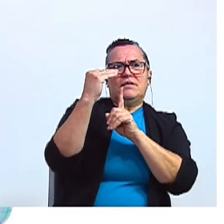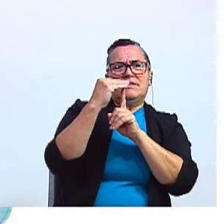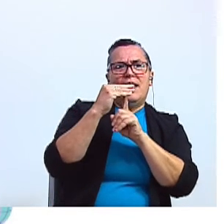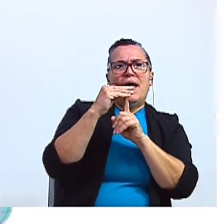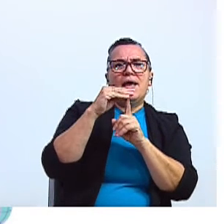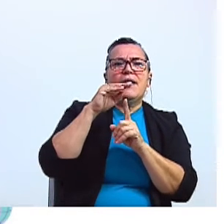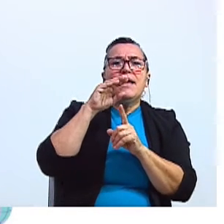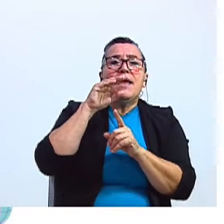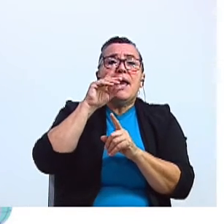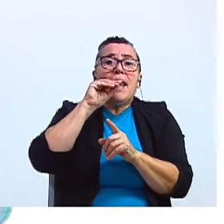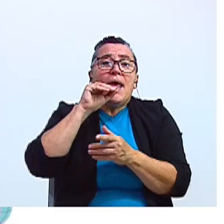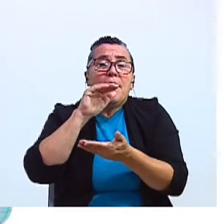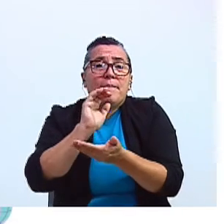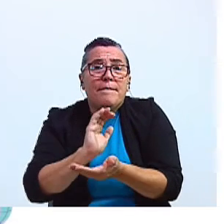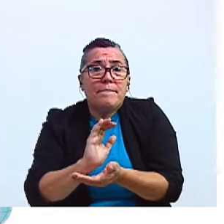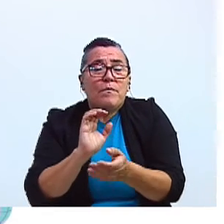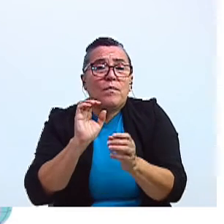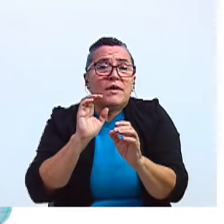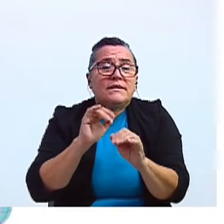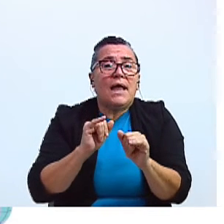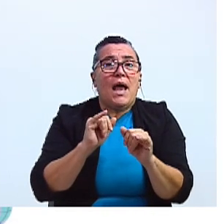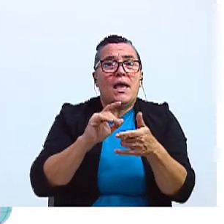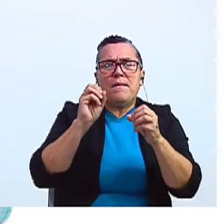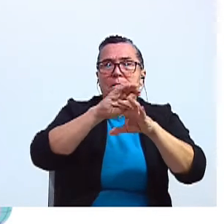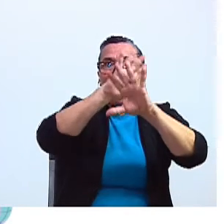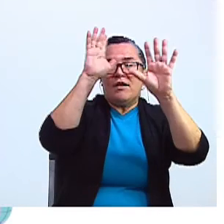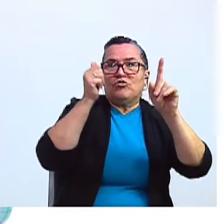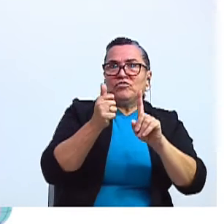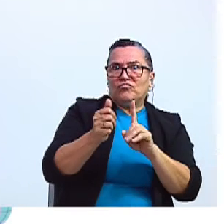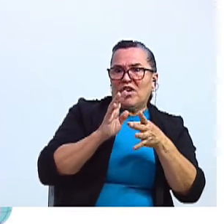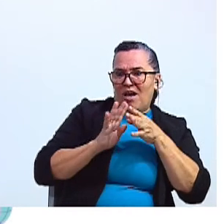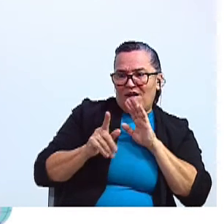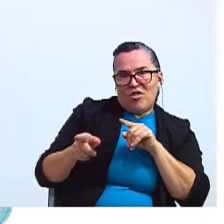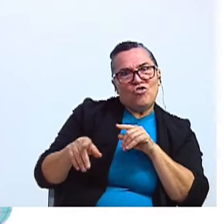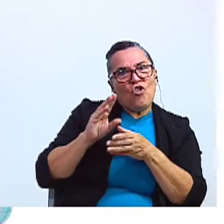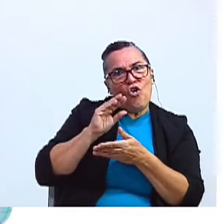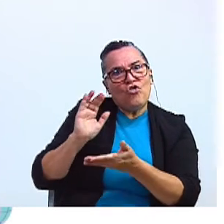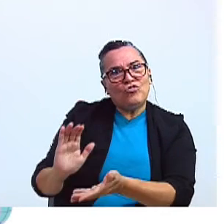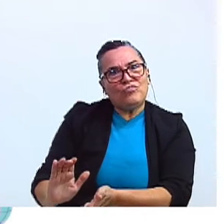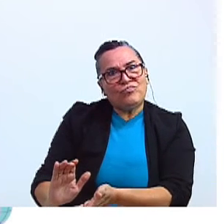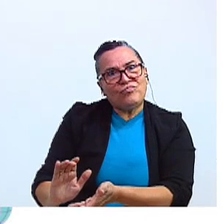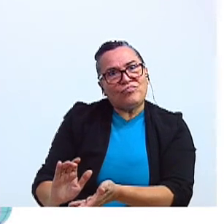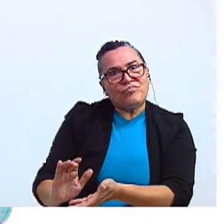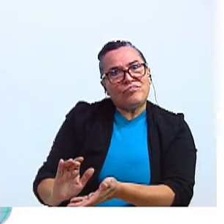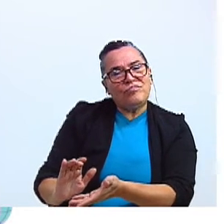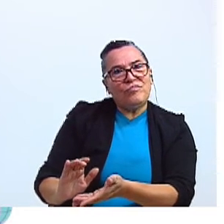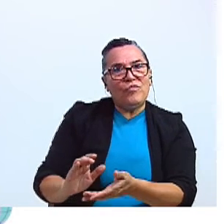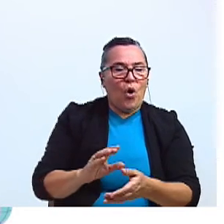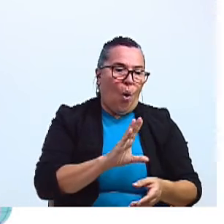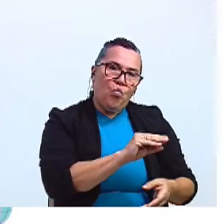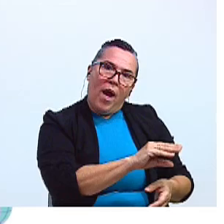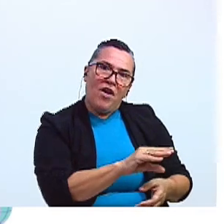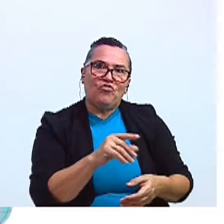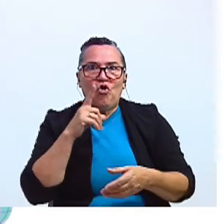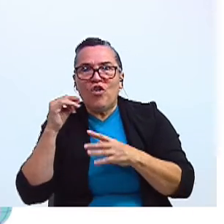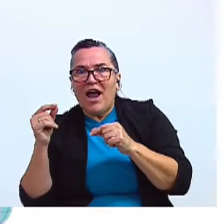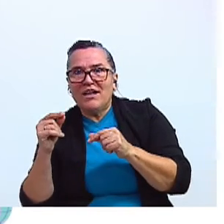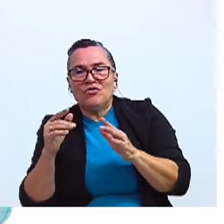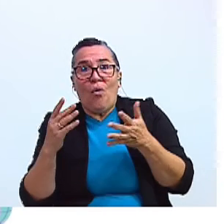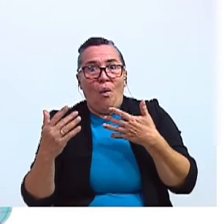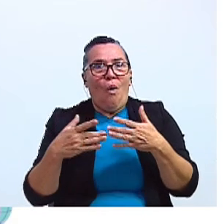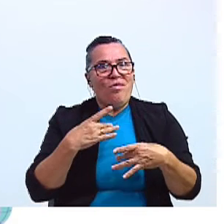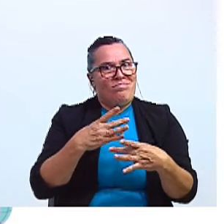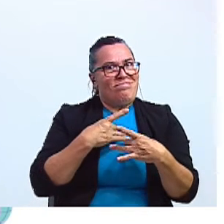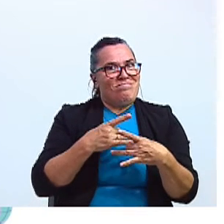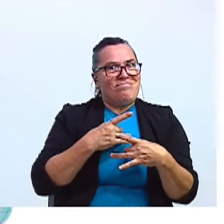to convey. Can you imagine yourself talking to your pet or talking to your dog? Interesting, right? And